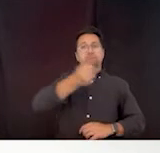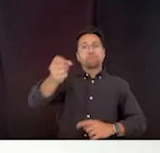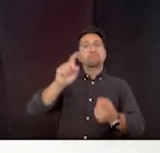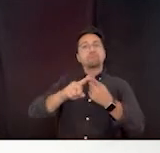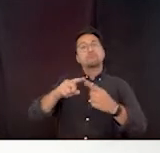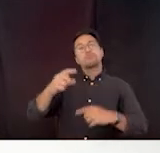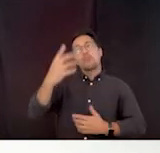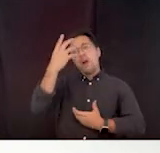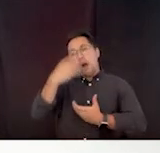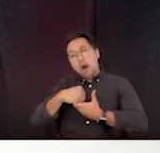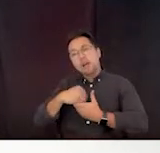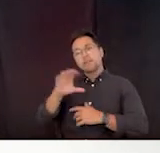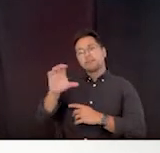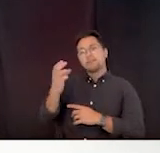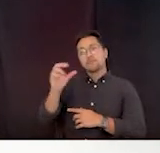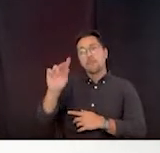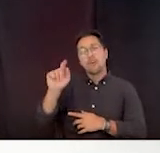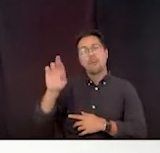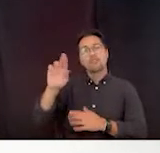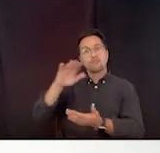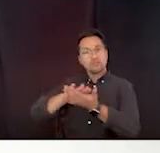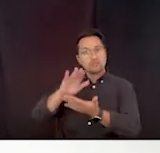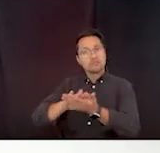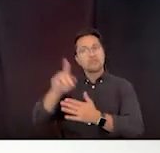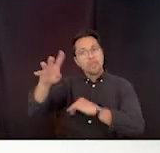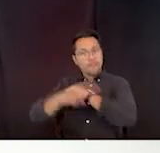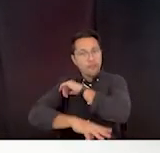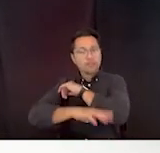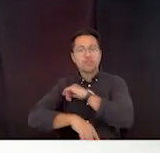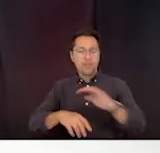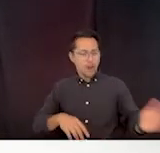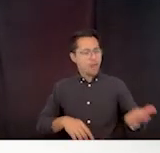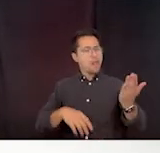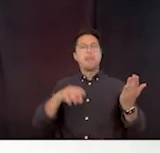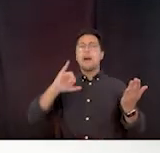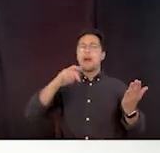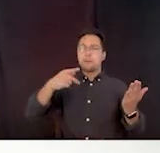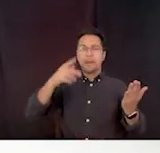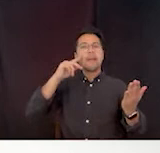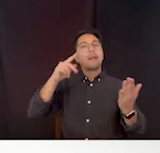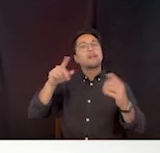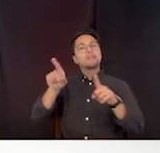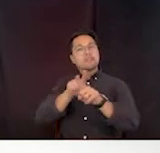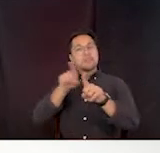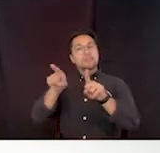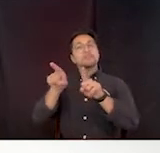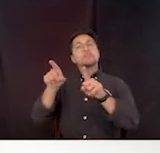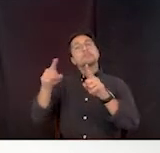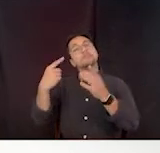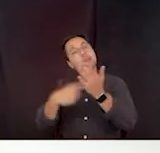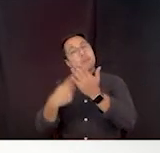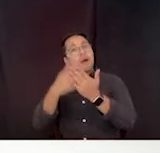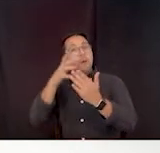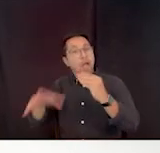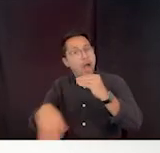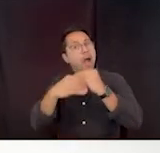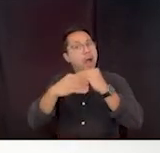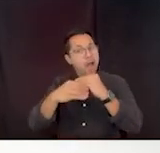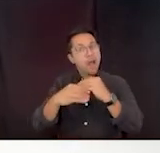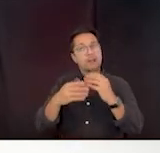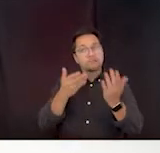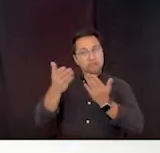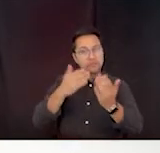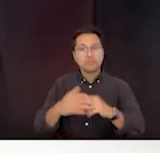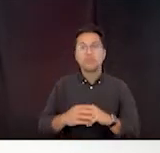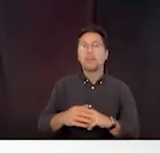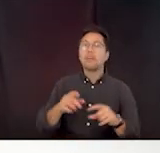fall, and actually they kind of take the IEP and going a little bit above that. So you just want to make sure that you realize, and if you're homeschooling, the district isn't